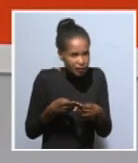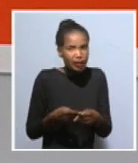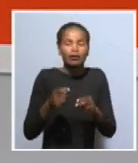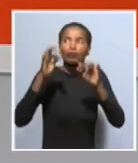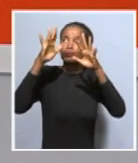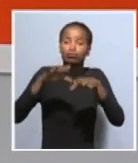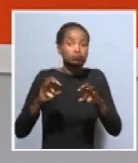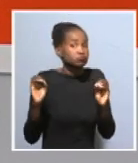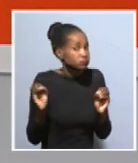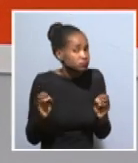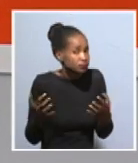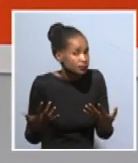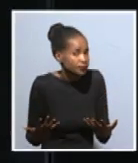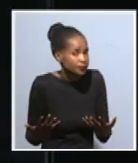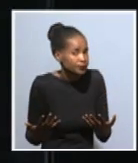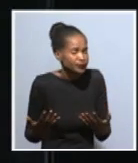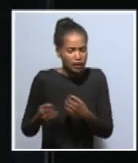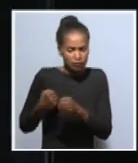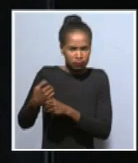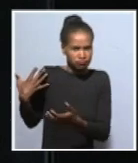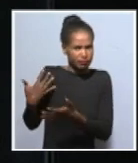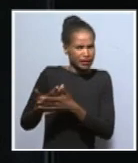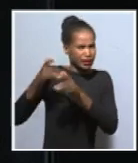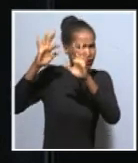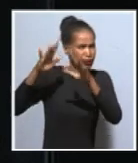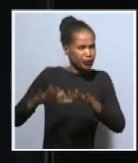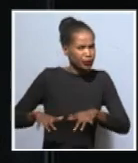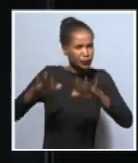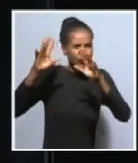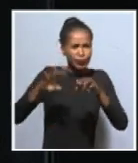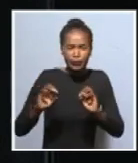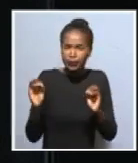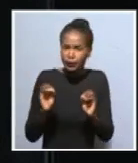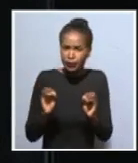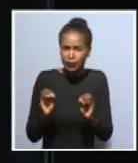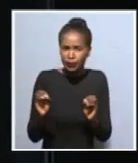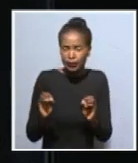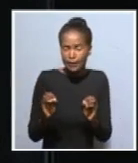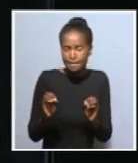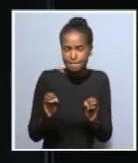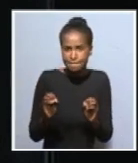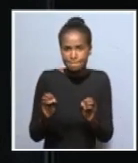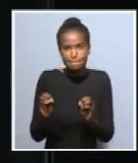drought. And drought is actually one of those unknown